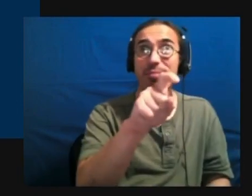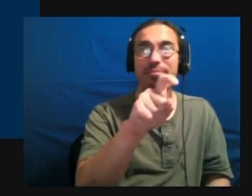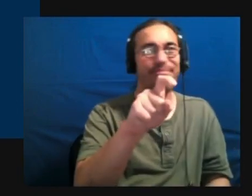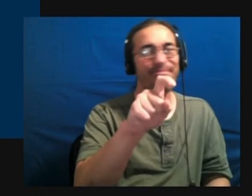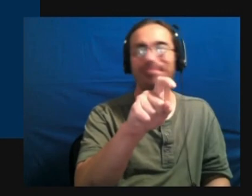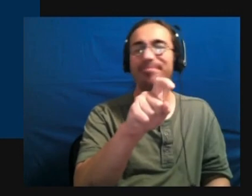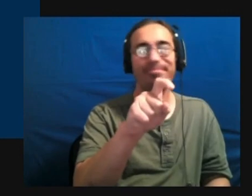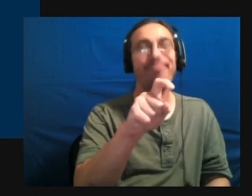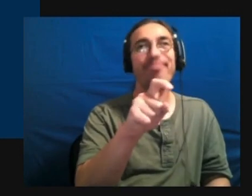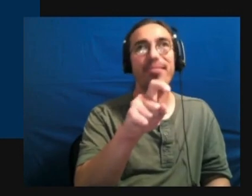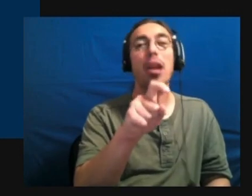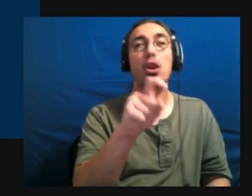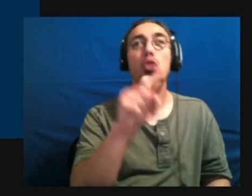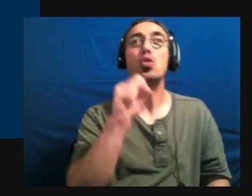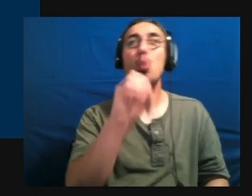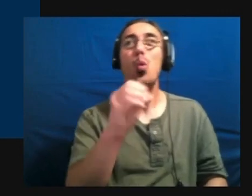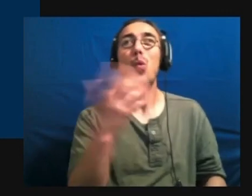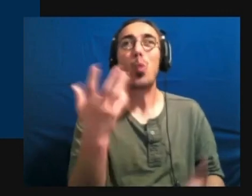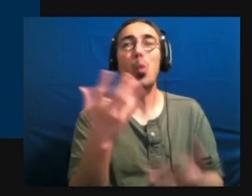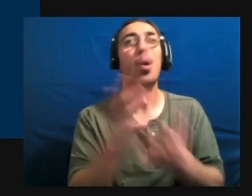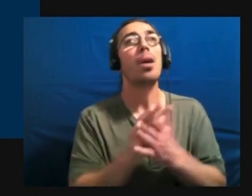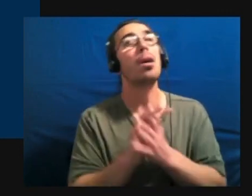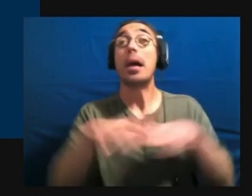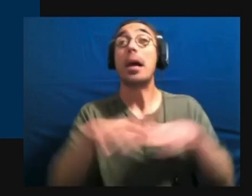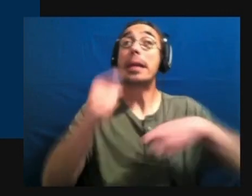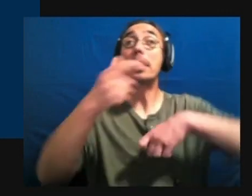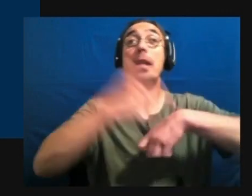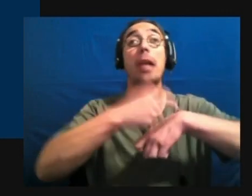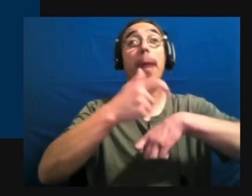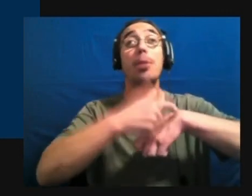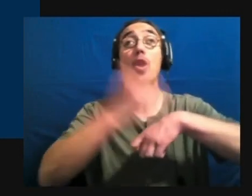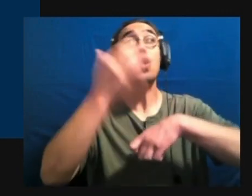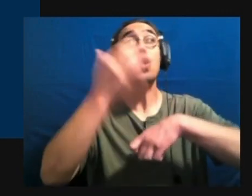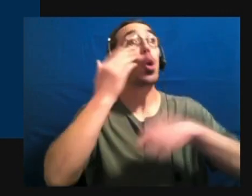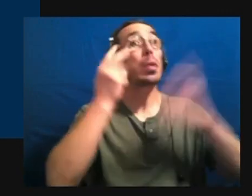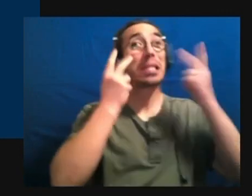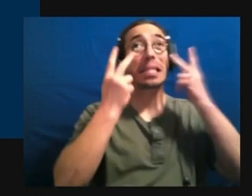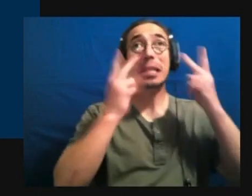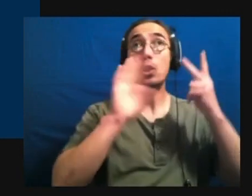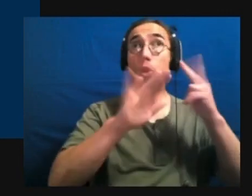So take the time to get to know and see your child,